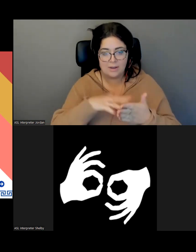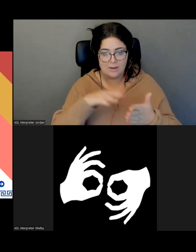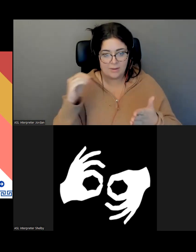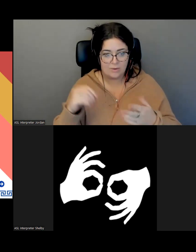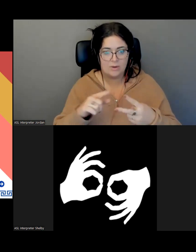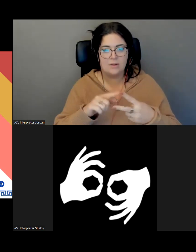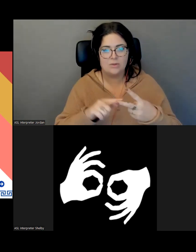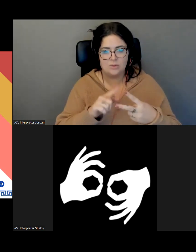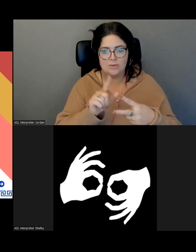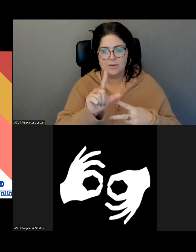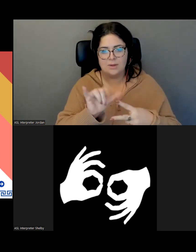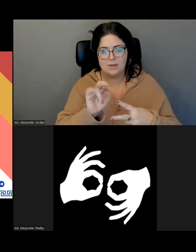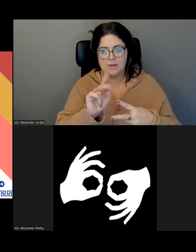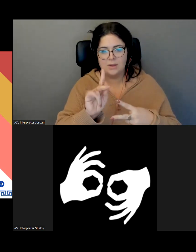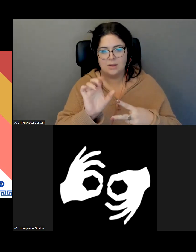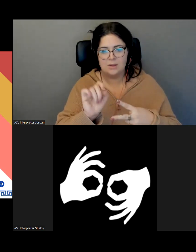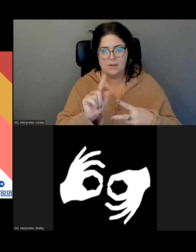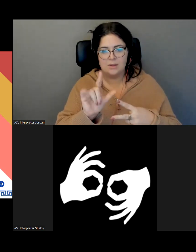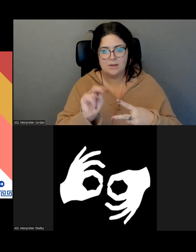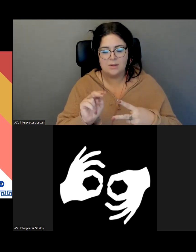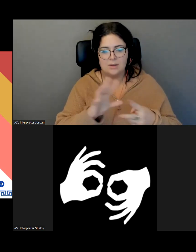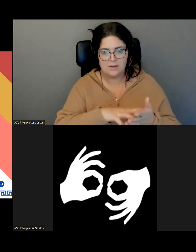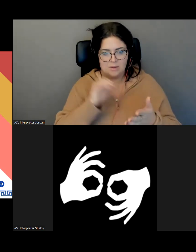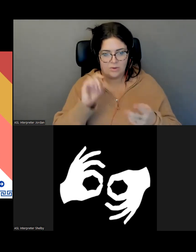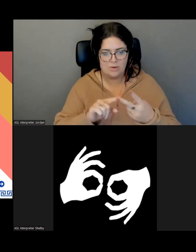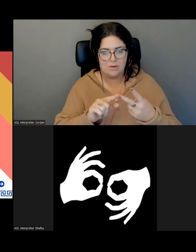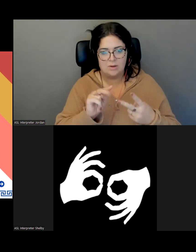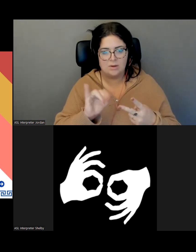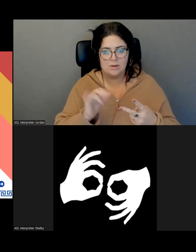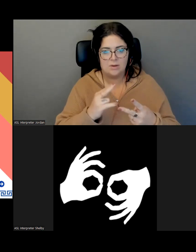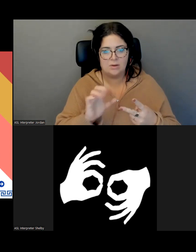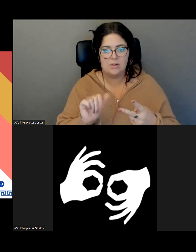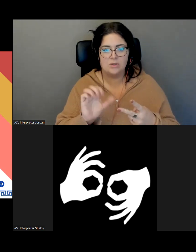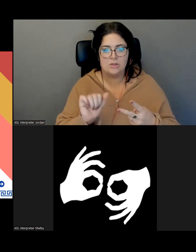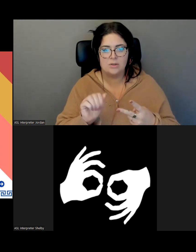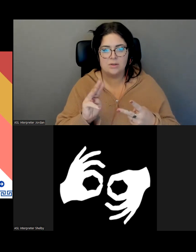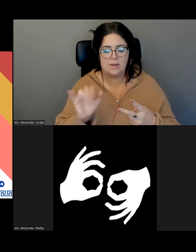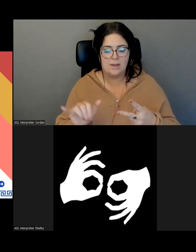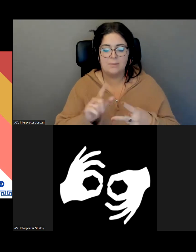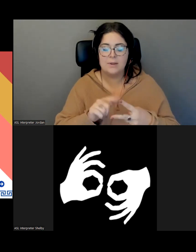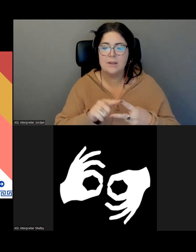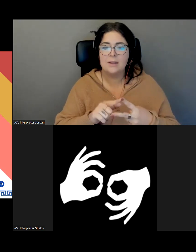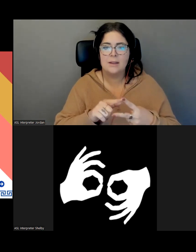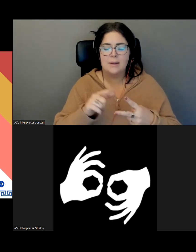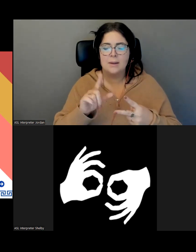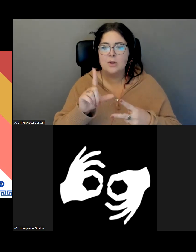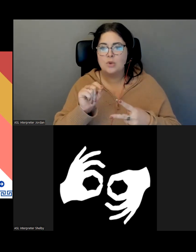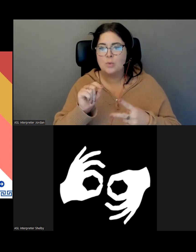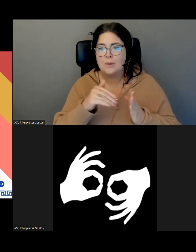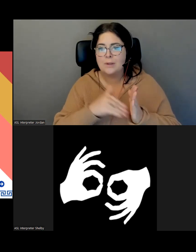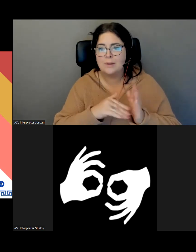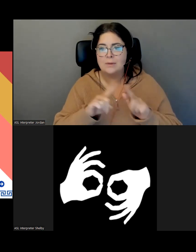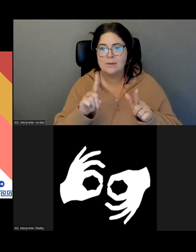are LinkedIn Learning and Niche Academy. So for LinkedIn Learning, you can access over 21,000 expert-led courses for